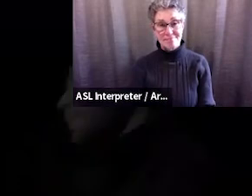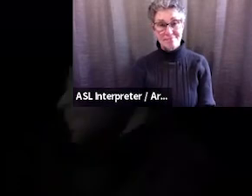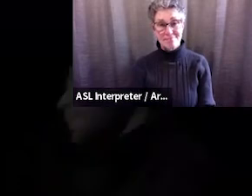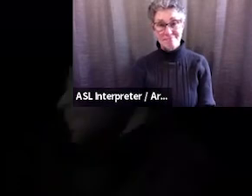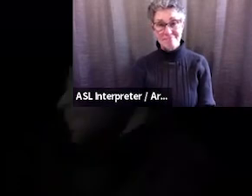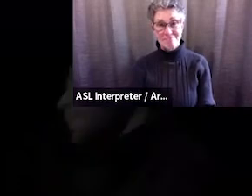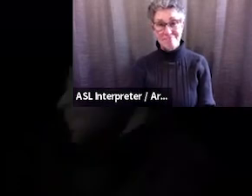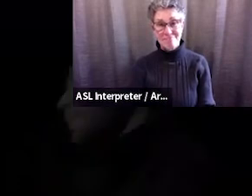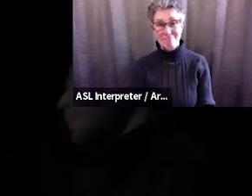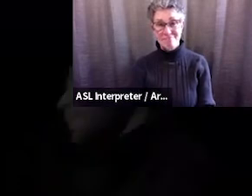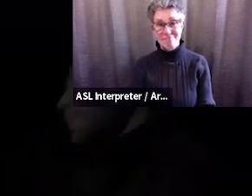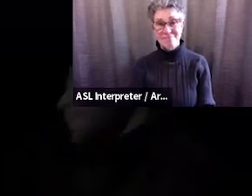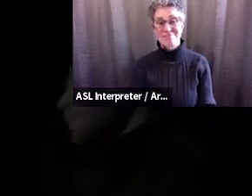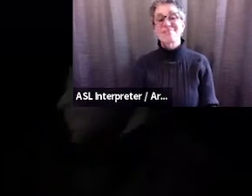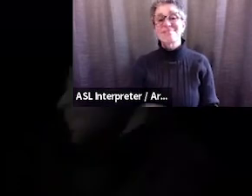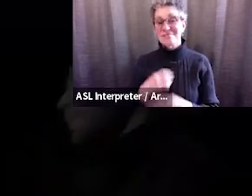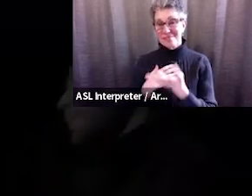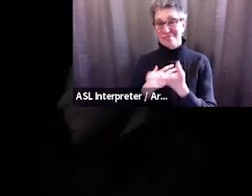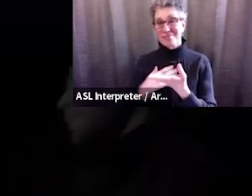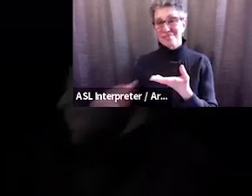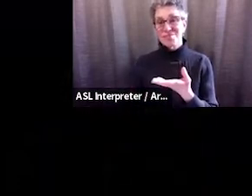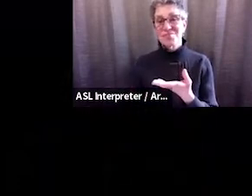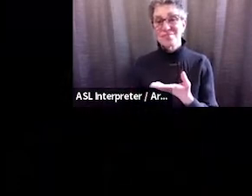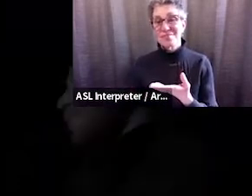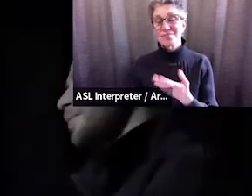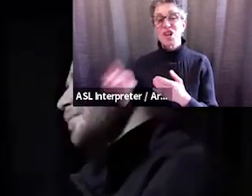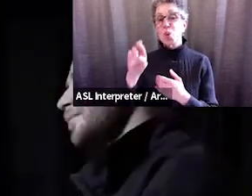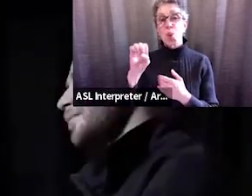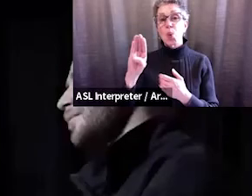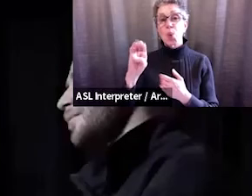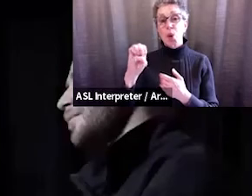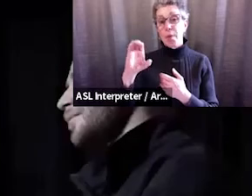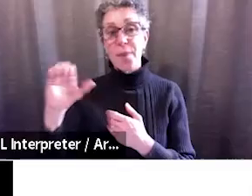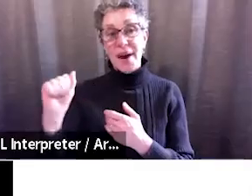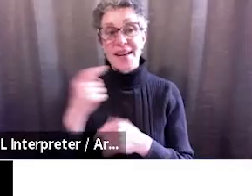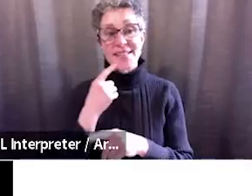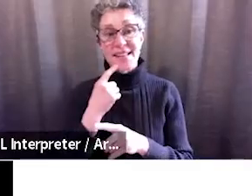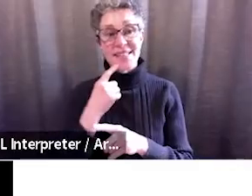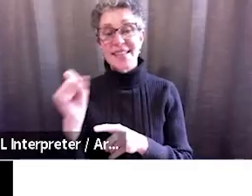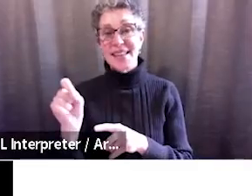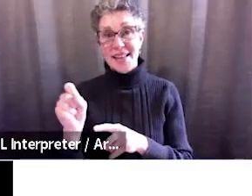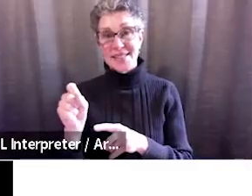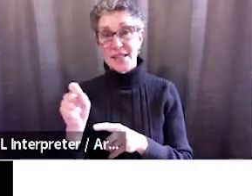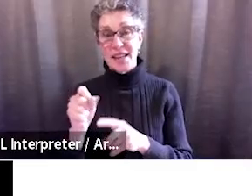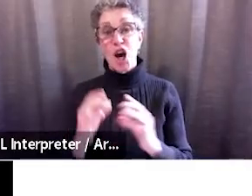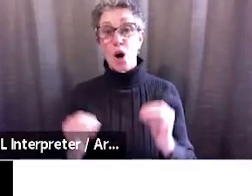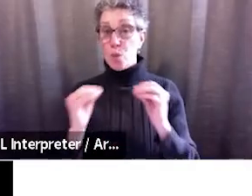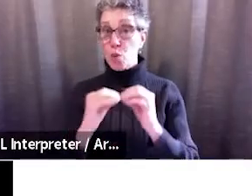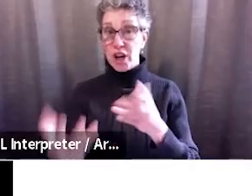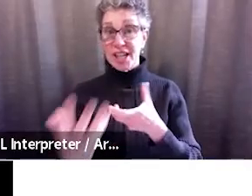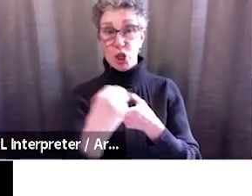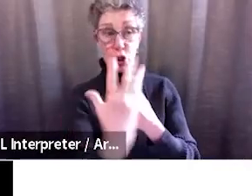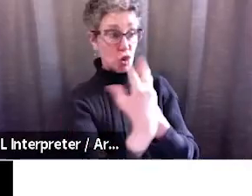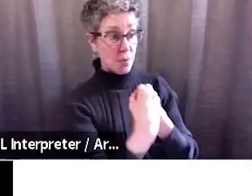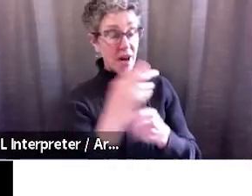So, as Zach said, more inclusion leads to a better society.